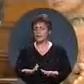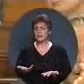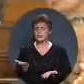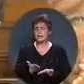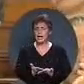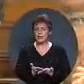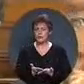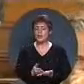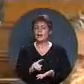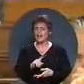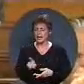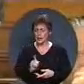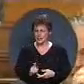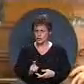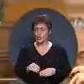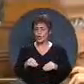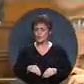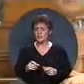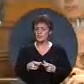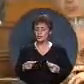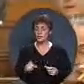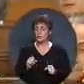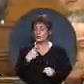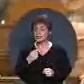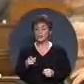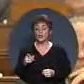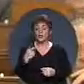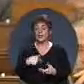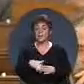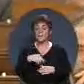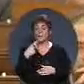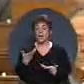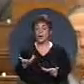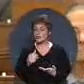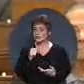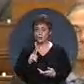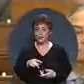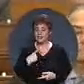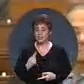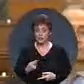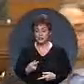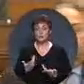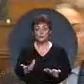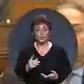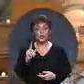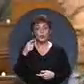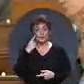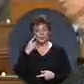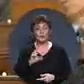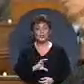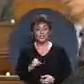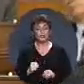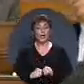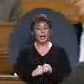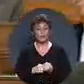management. Couldn't the minister disavow his spokesperson and confirm that the Government of Canada continues